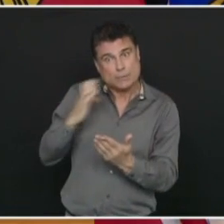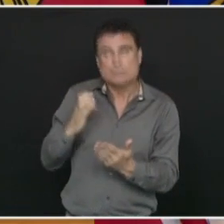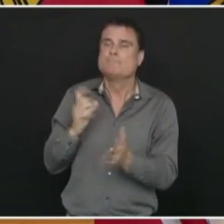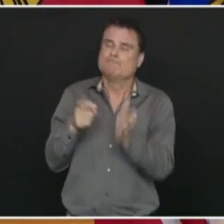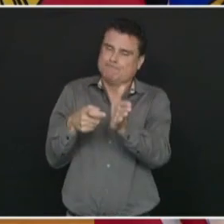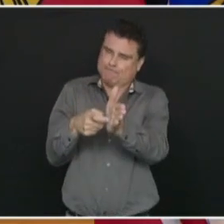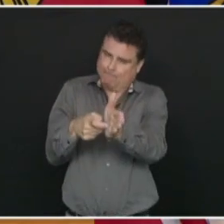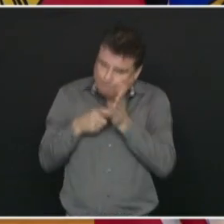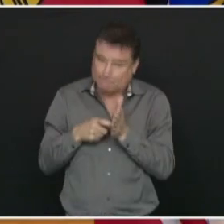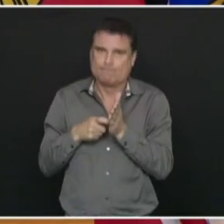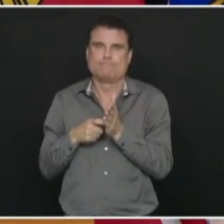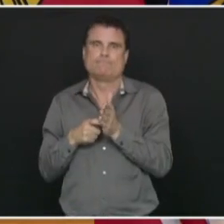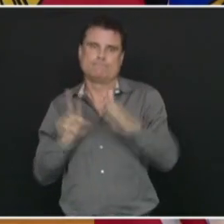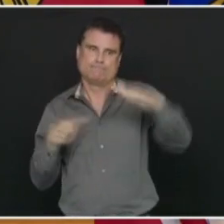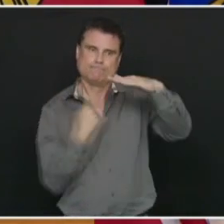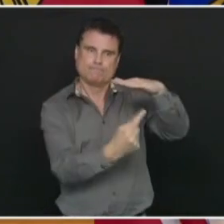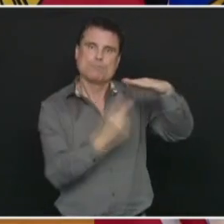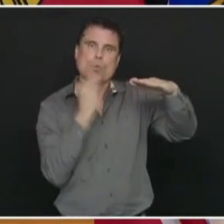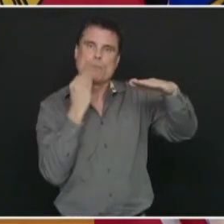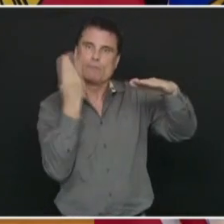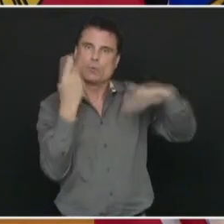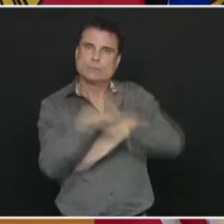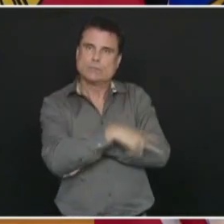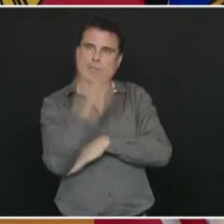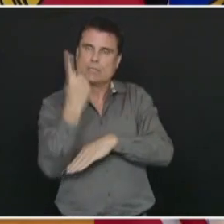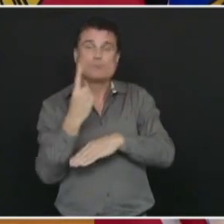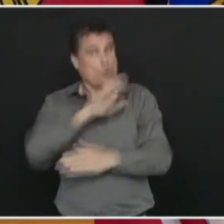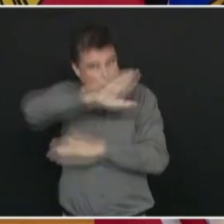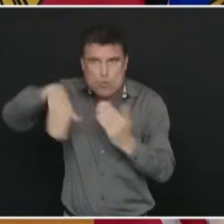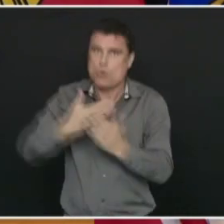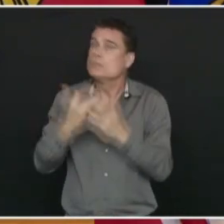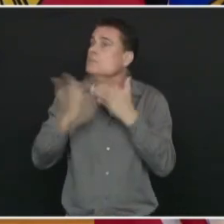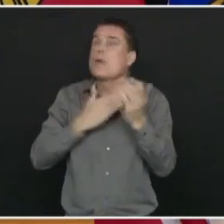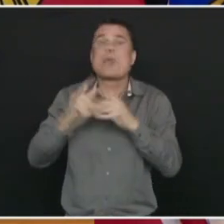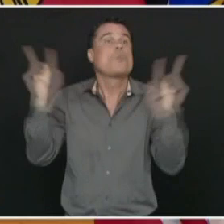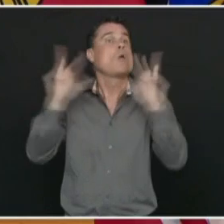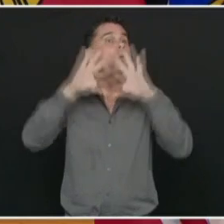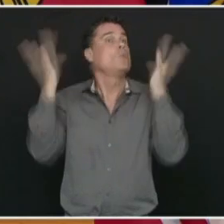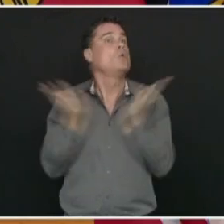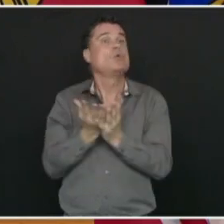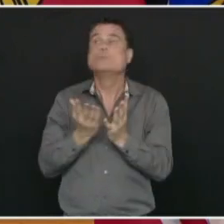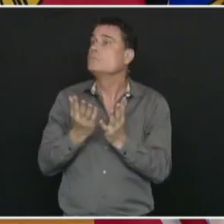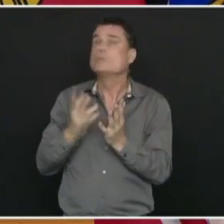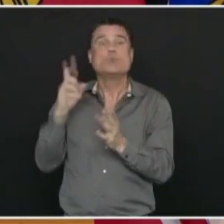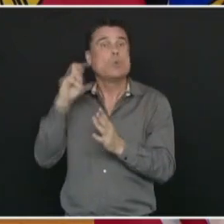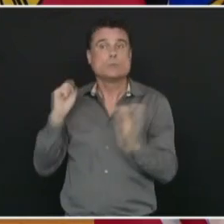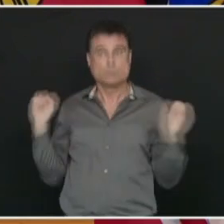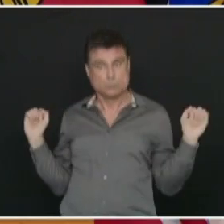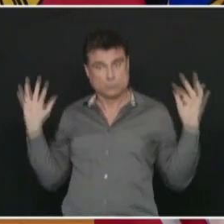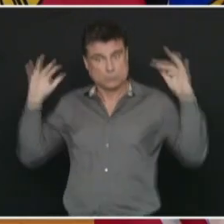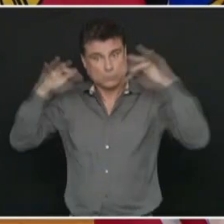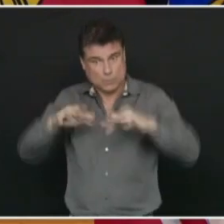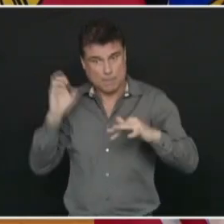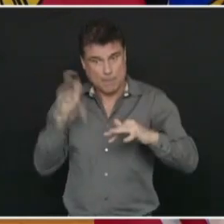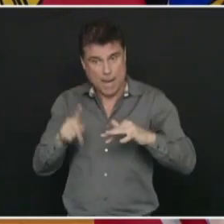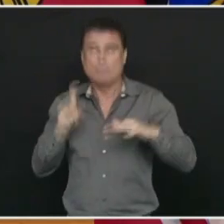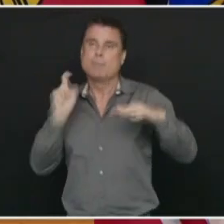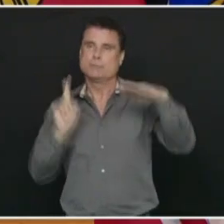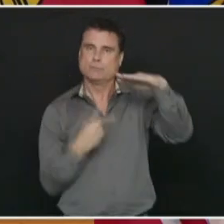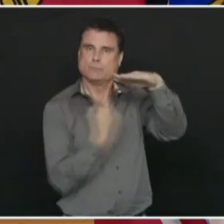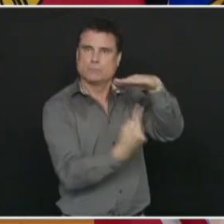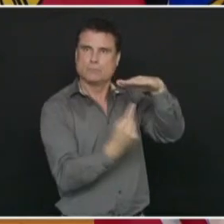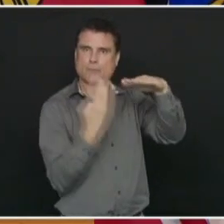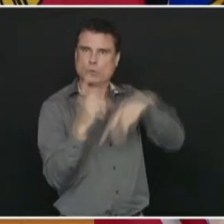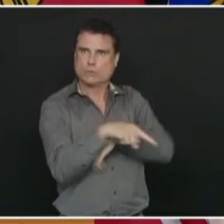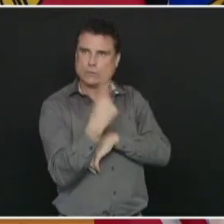Okay, so just as a reminder to everybody on the line, please press *1 to enter the queue. You are limited to one question. Please